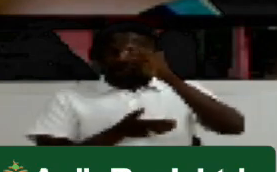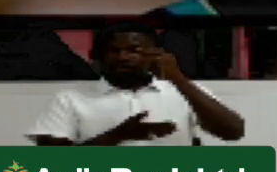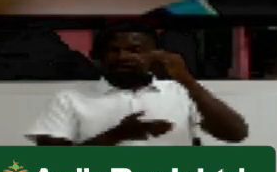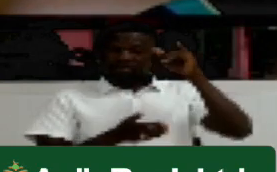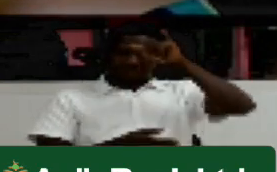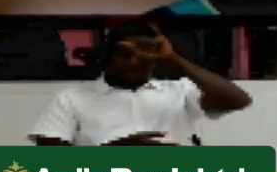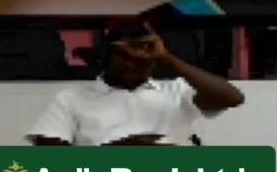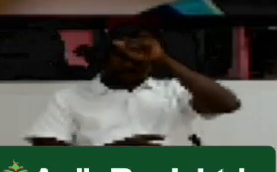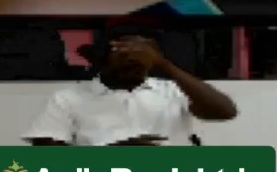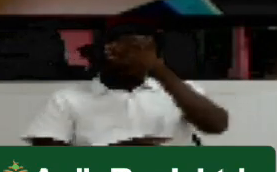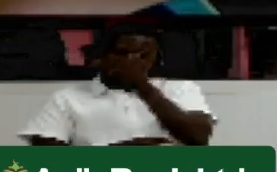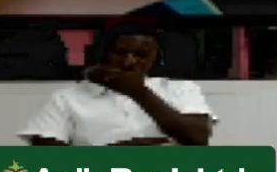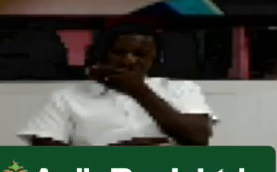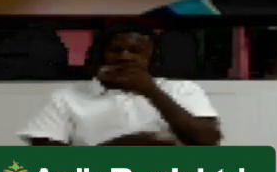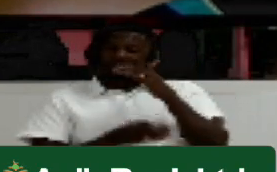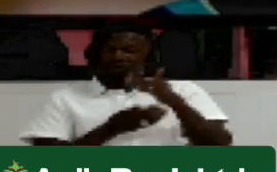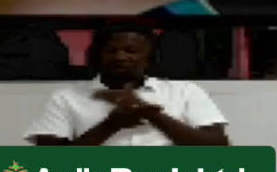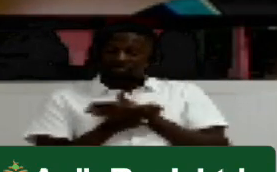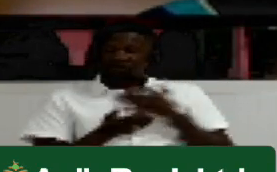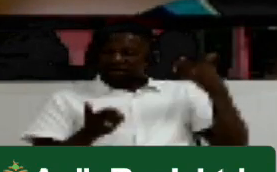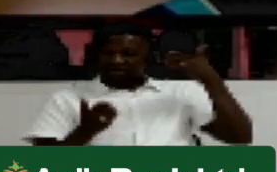before we arrived, he has already